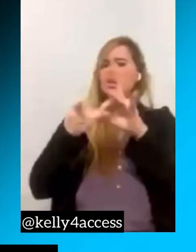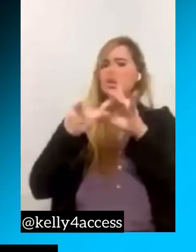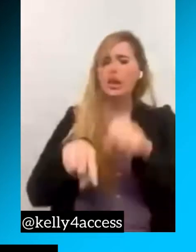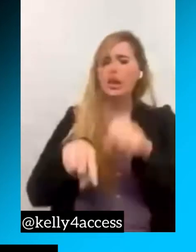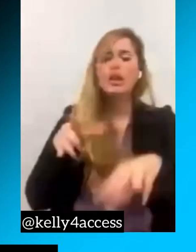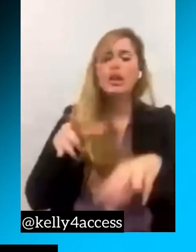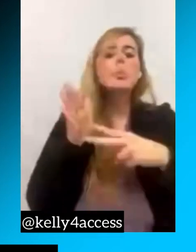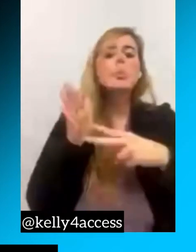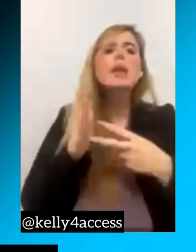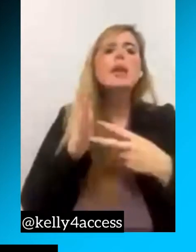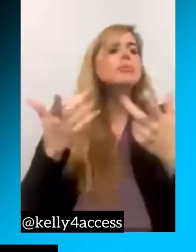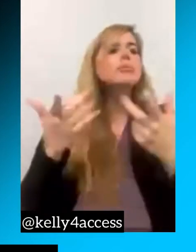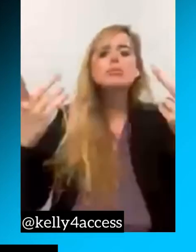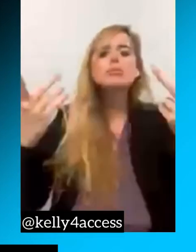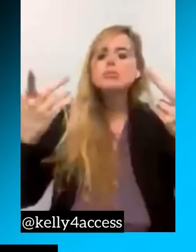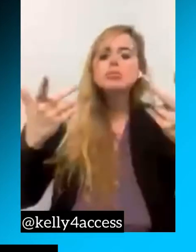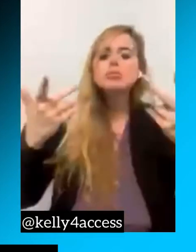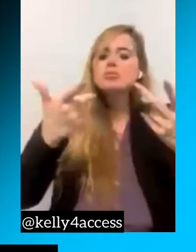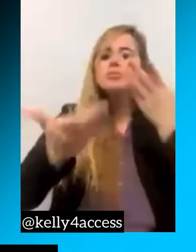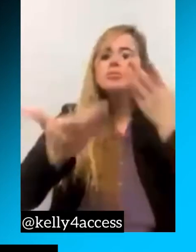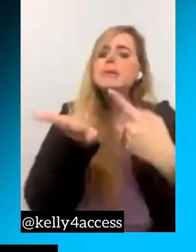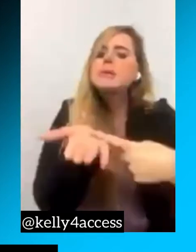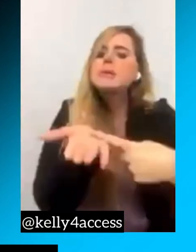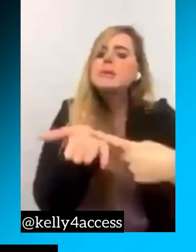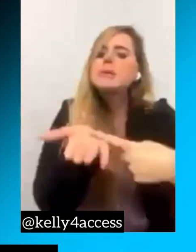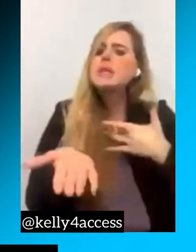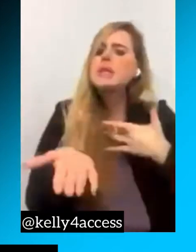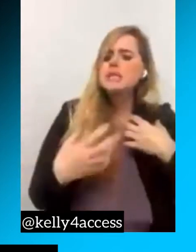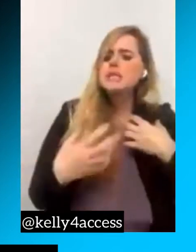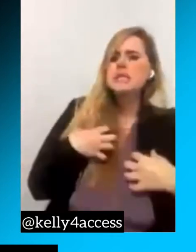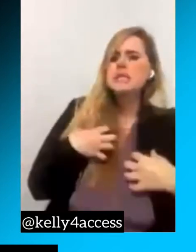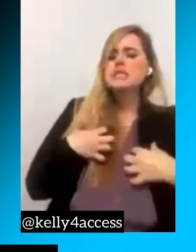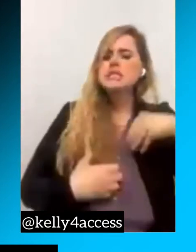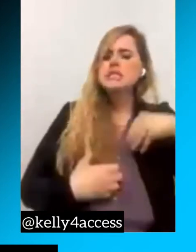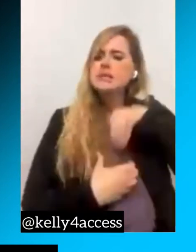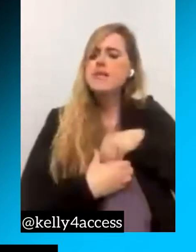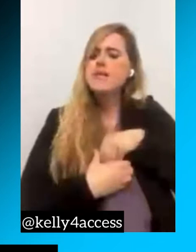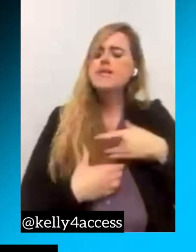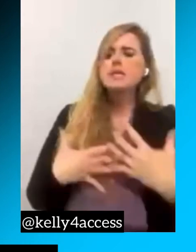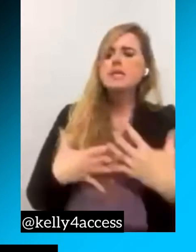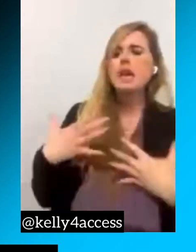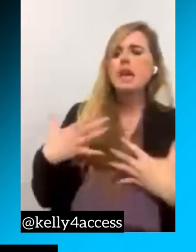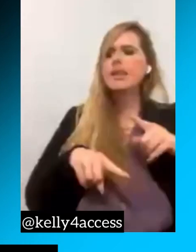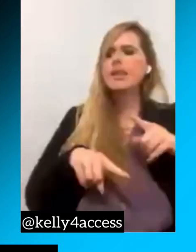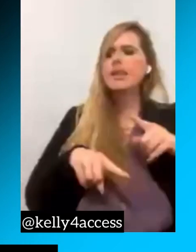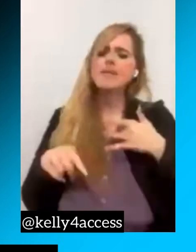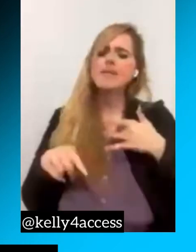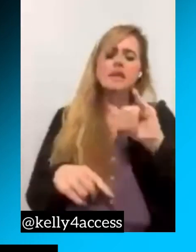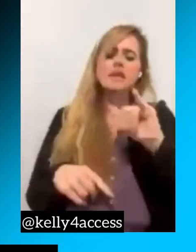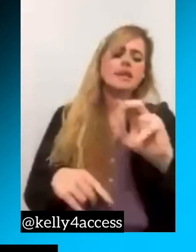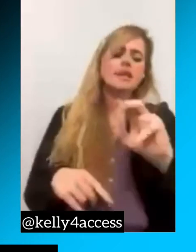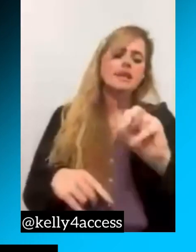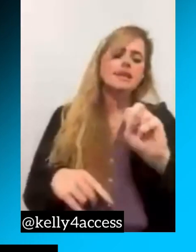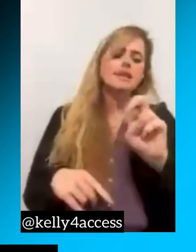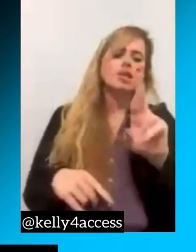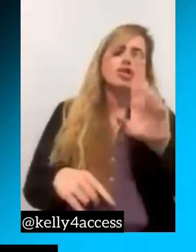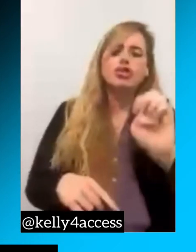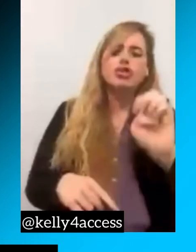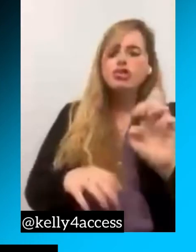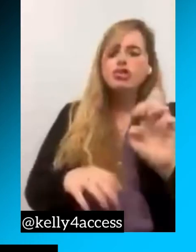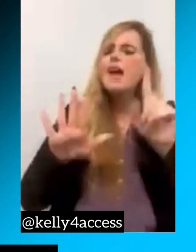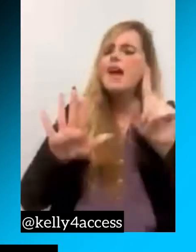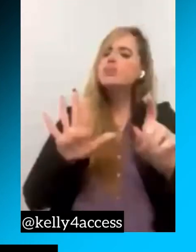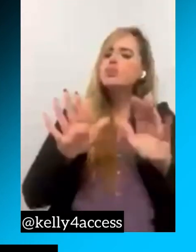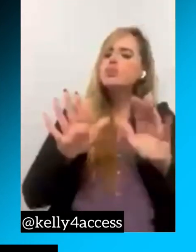are maybe some insecurities that you have to work on for everybody to make it more comfortable and make